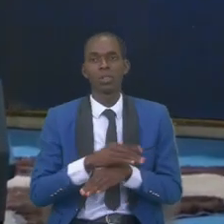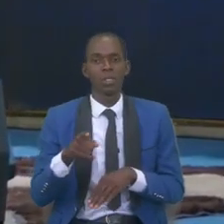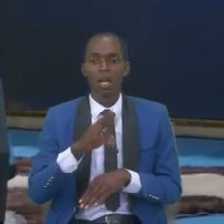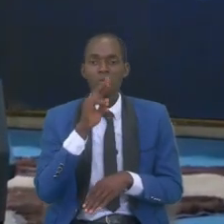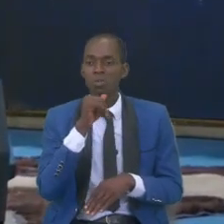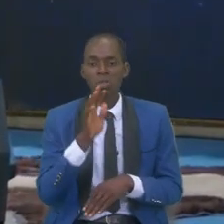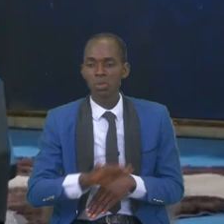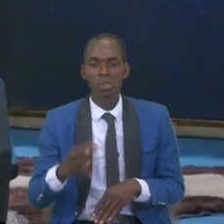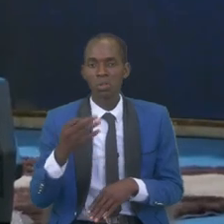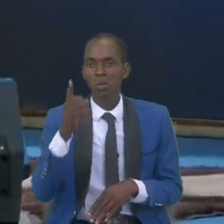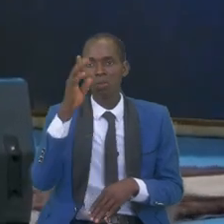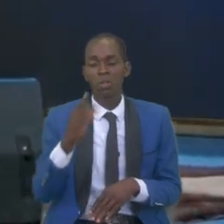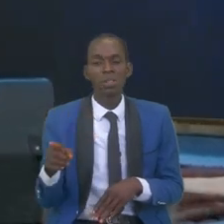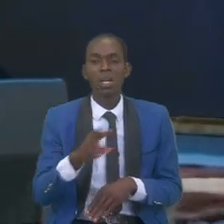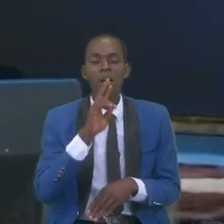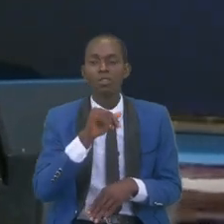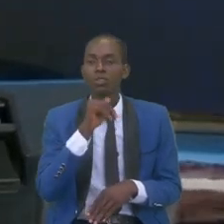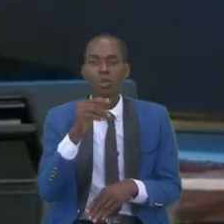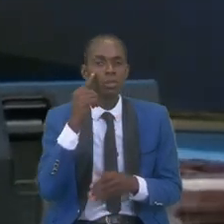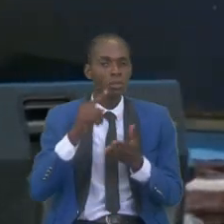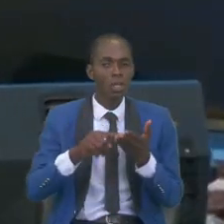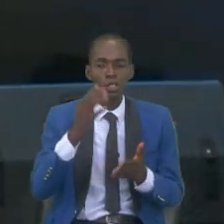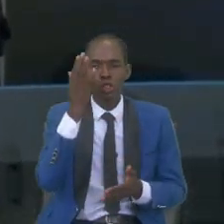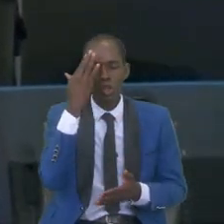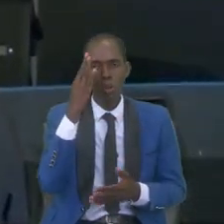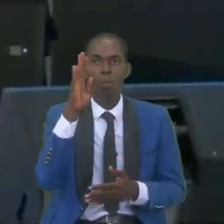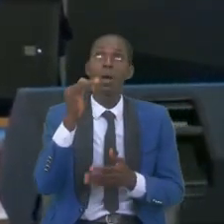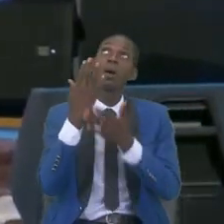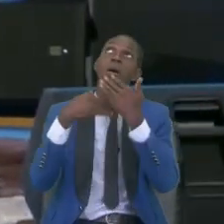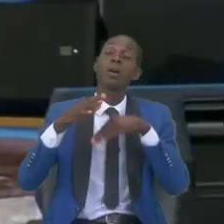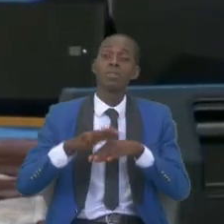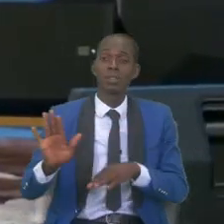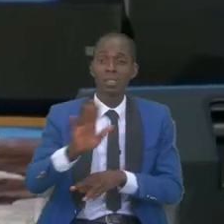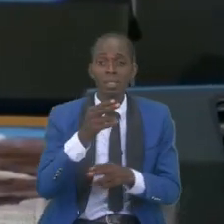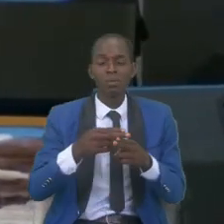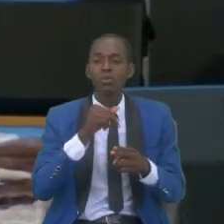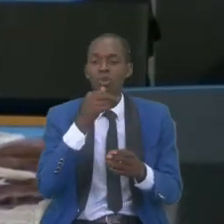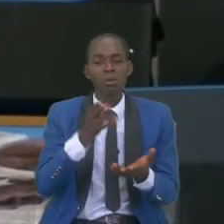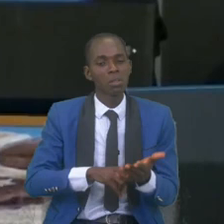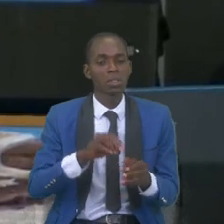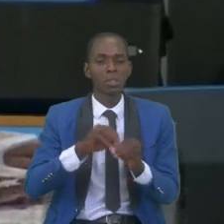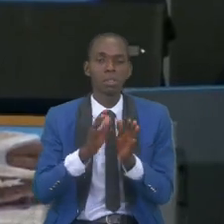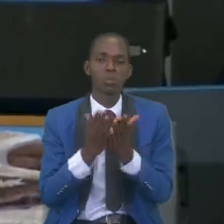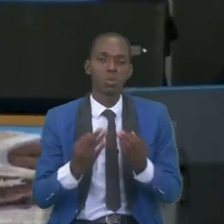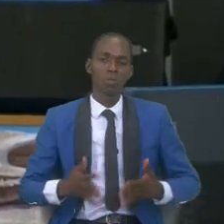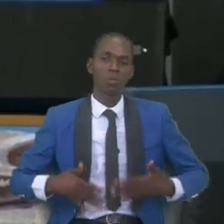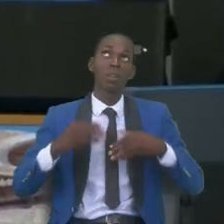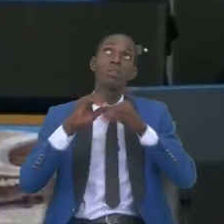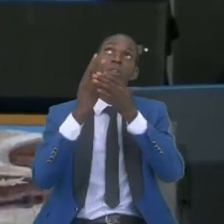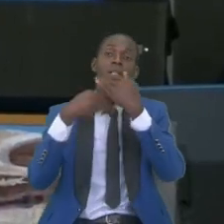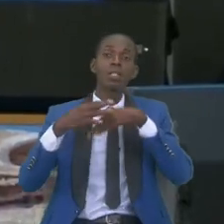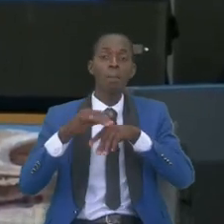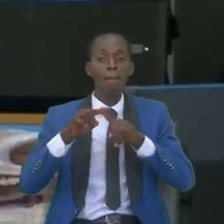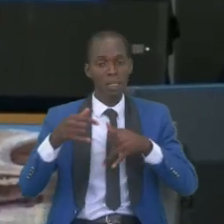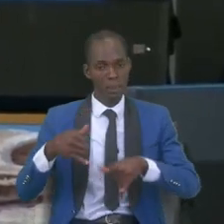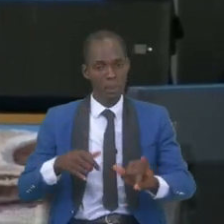not recognized by heaven. Their names are not in the book of life in heaven, and yet they do exploits.